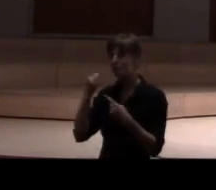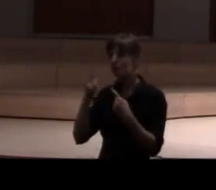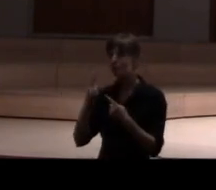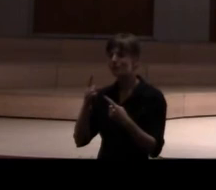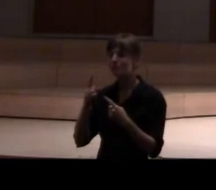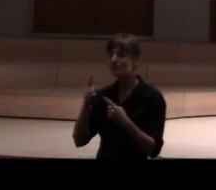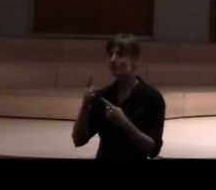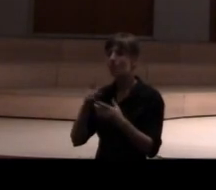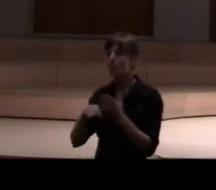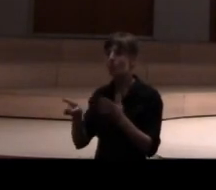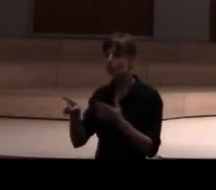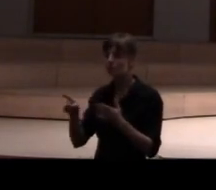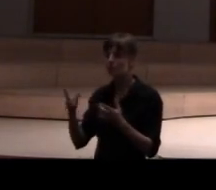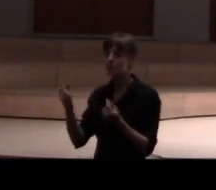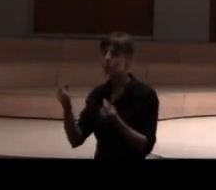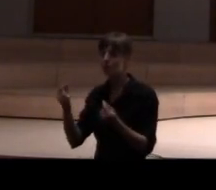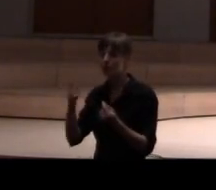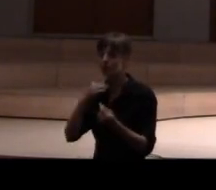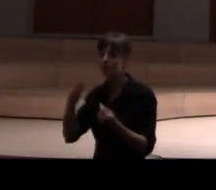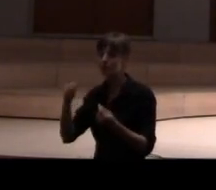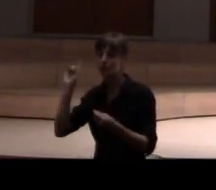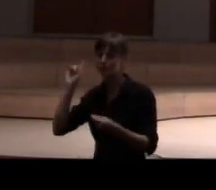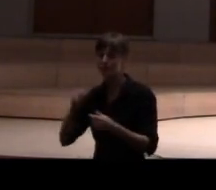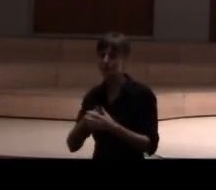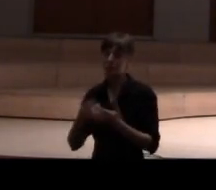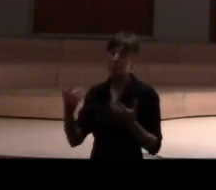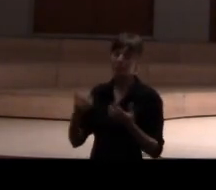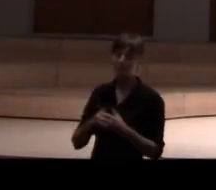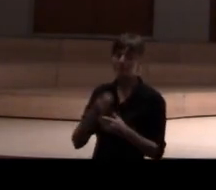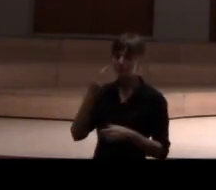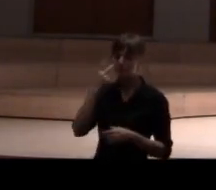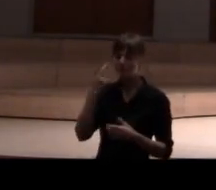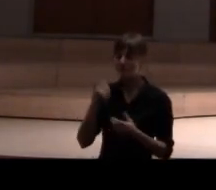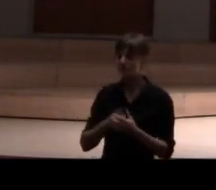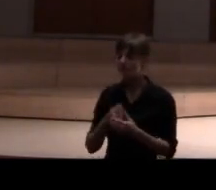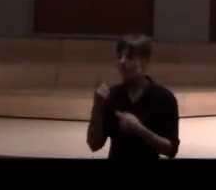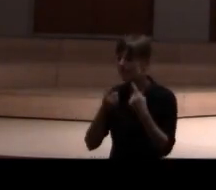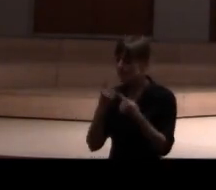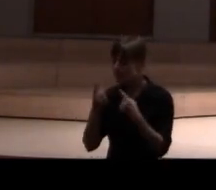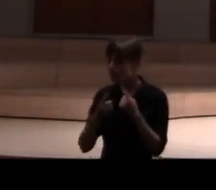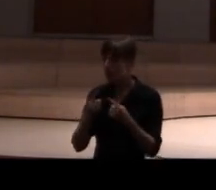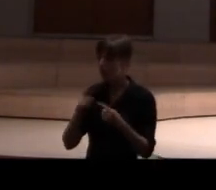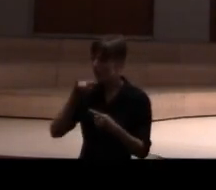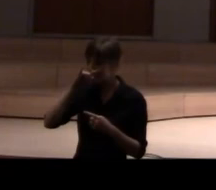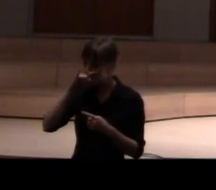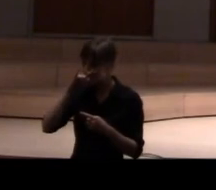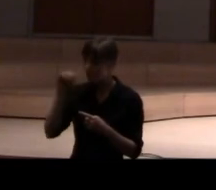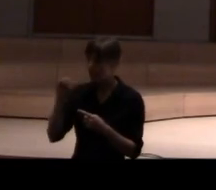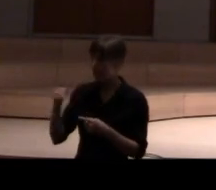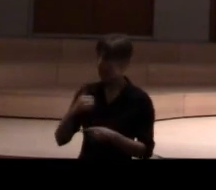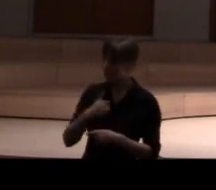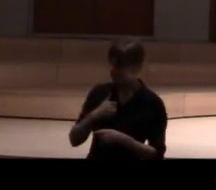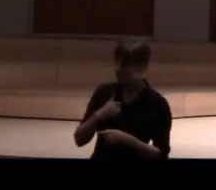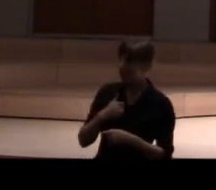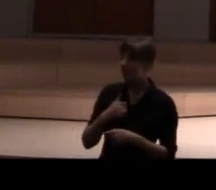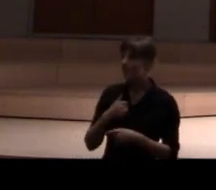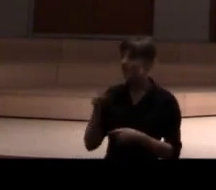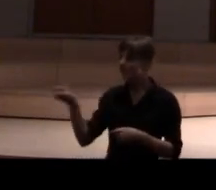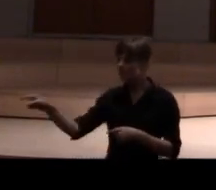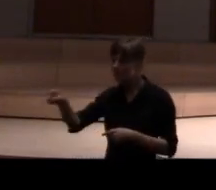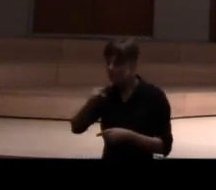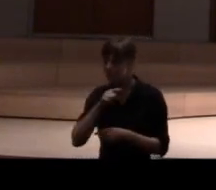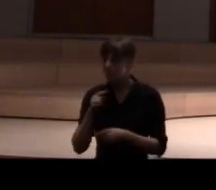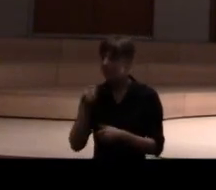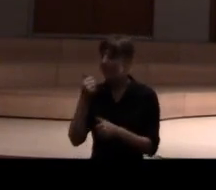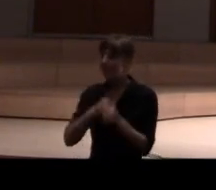she's 14. So thinking about kids like Eva, Lean, and Nikhil, I think, well, in each of these examples,